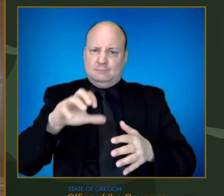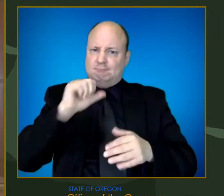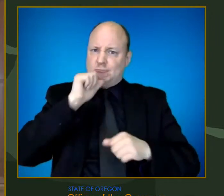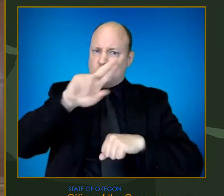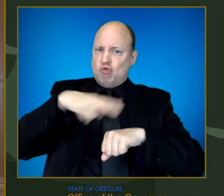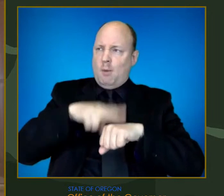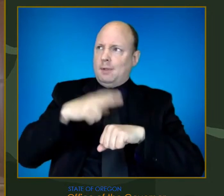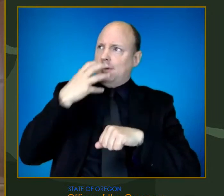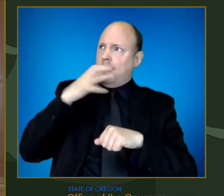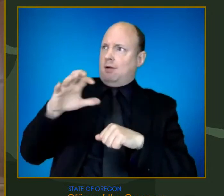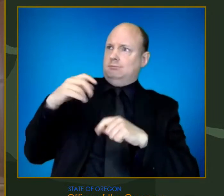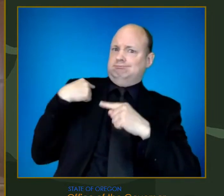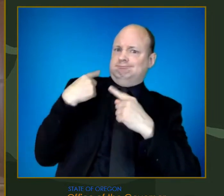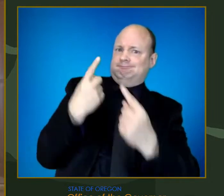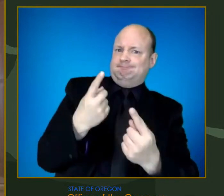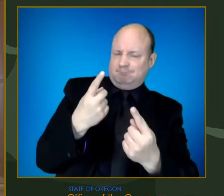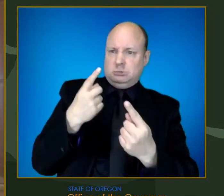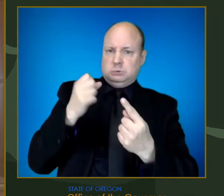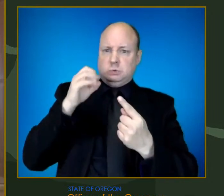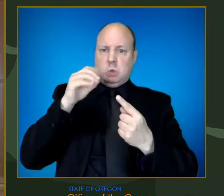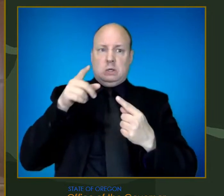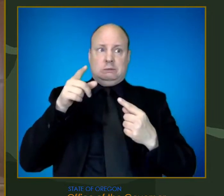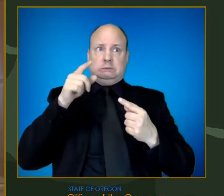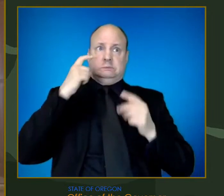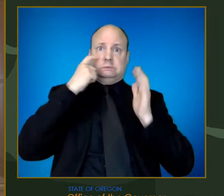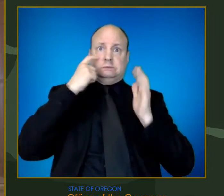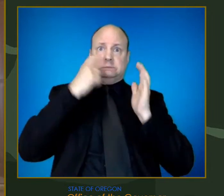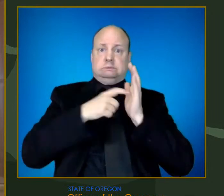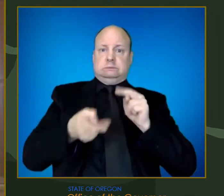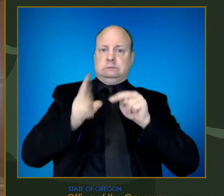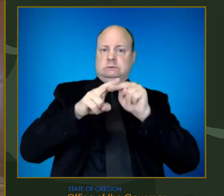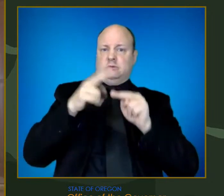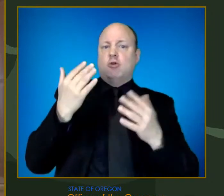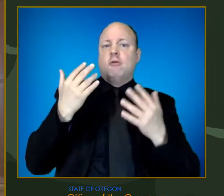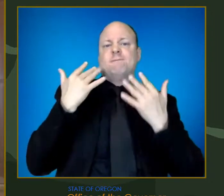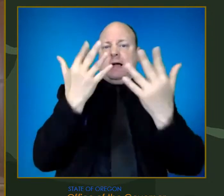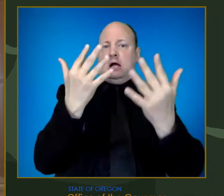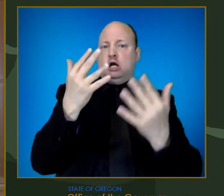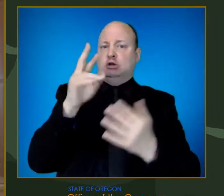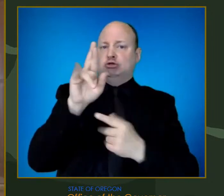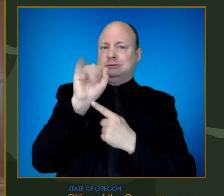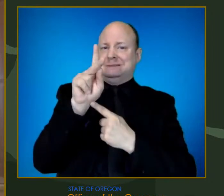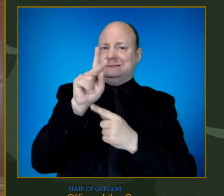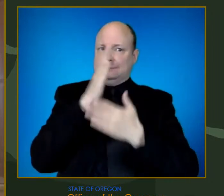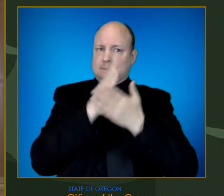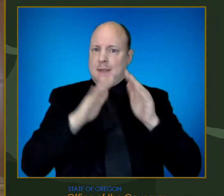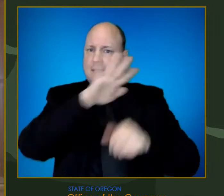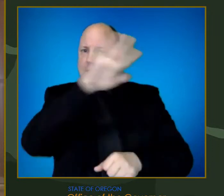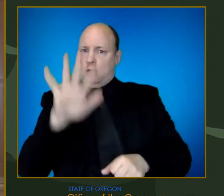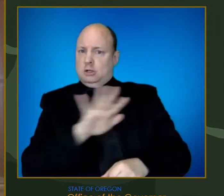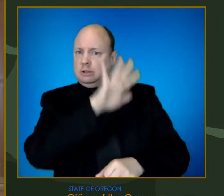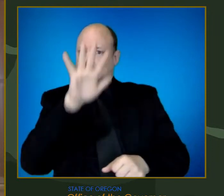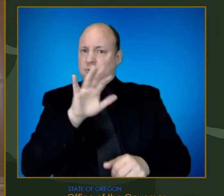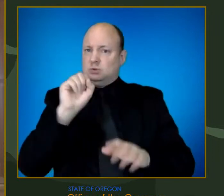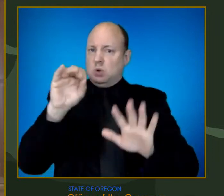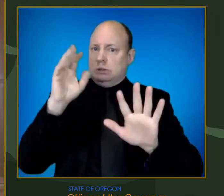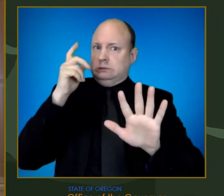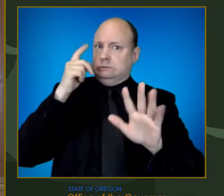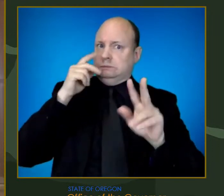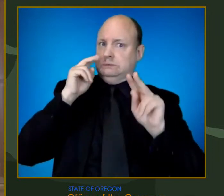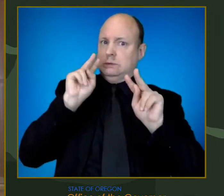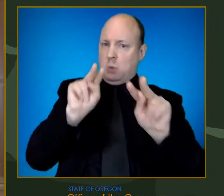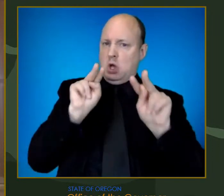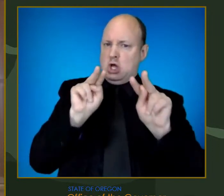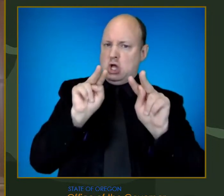alerts for elevated fire danger over the next few days. Please take a moment to assess your readiness to respond to a